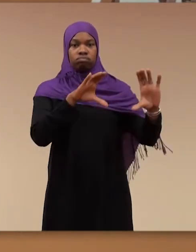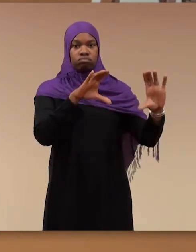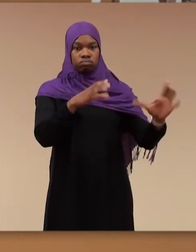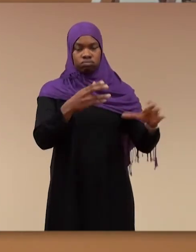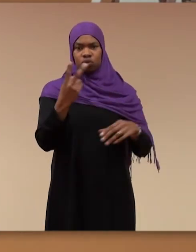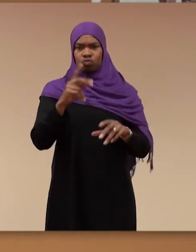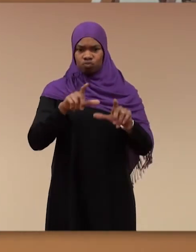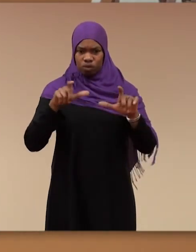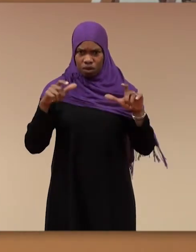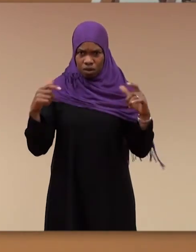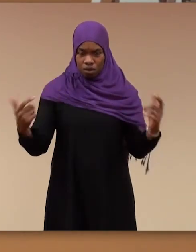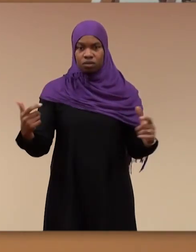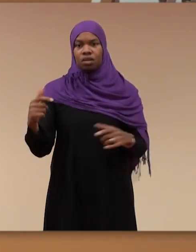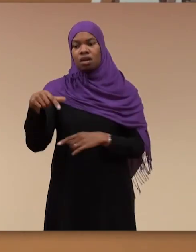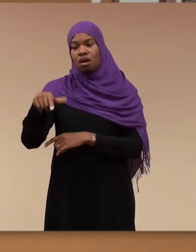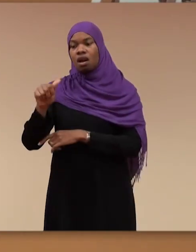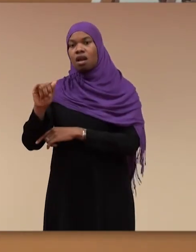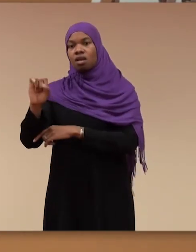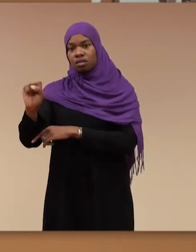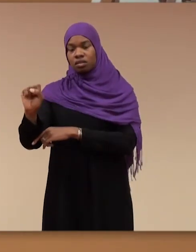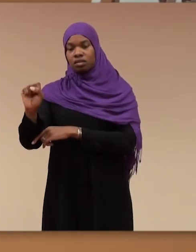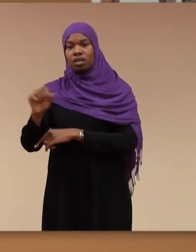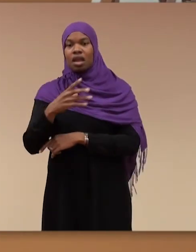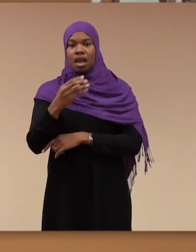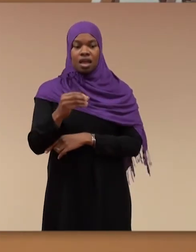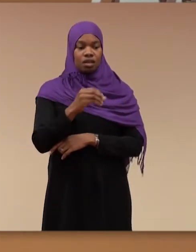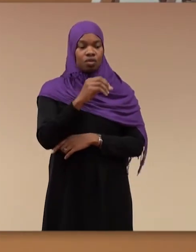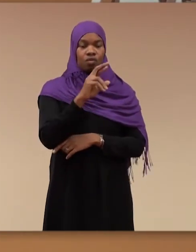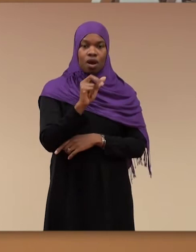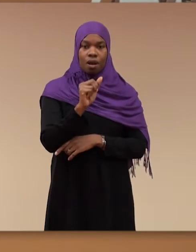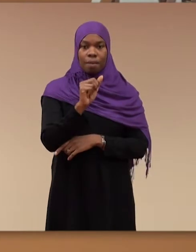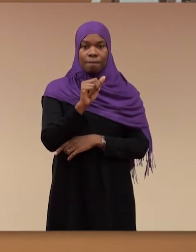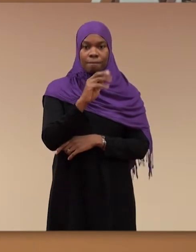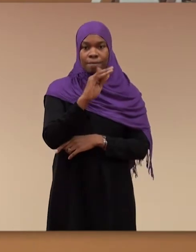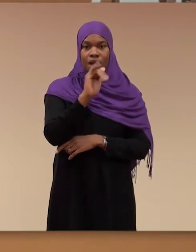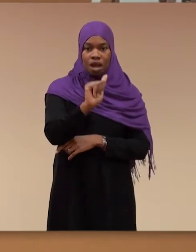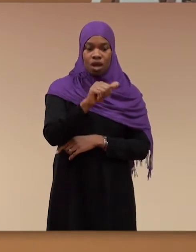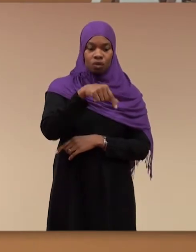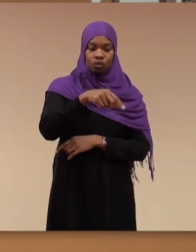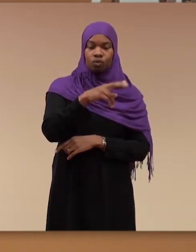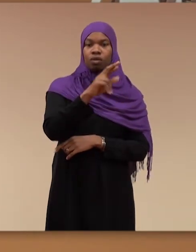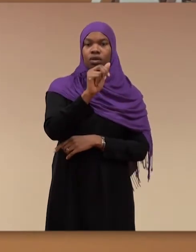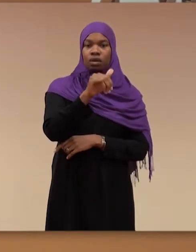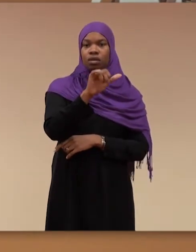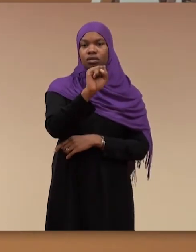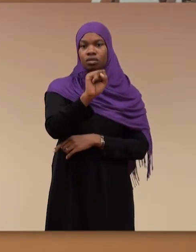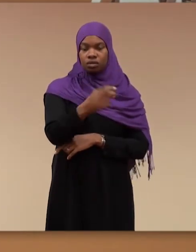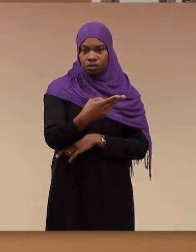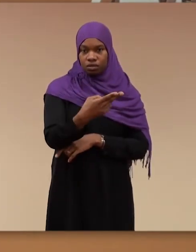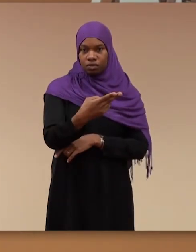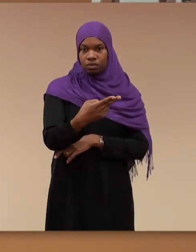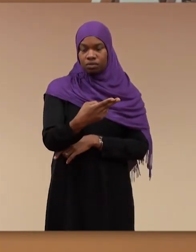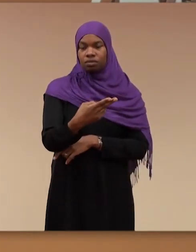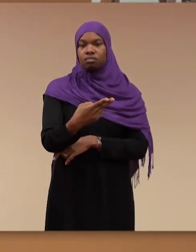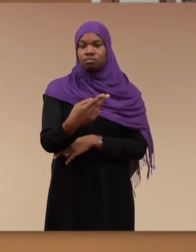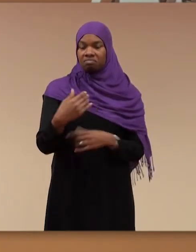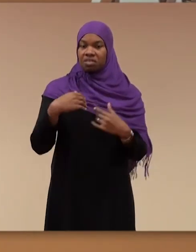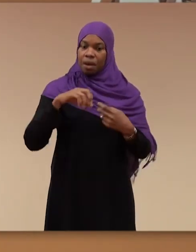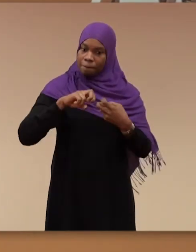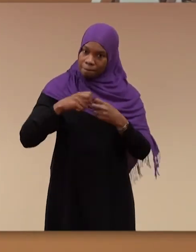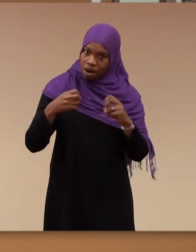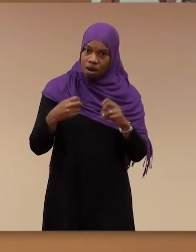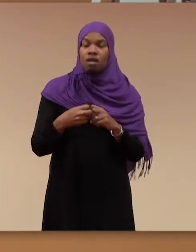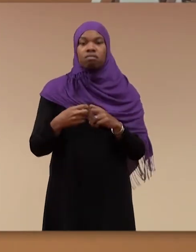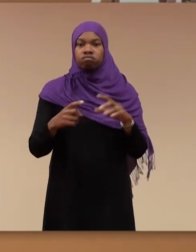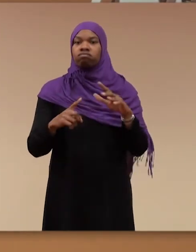and Rabi'ah and Quraysh, they had a dispute and some serious